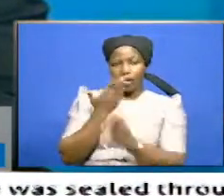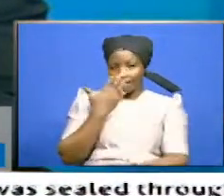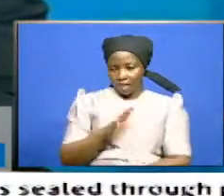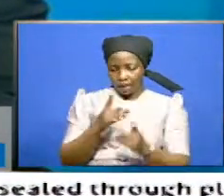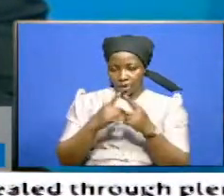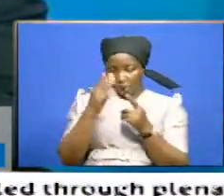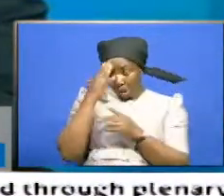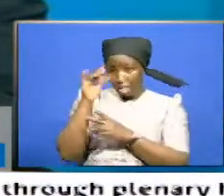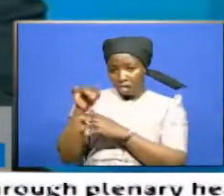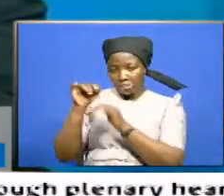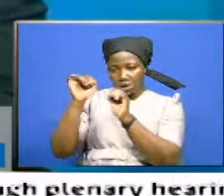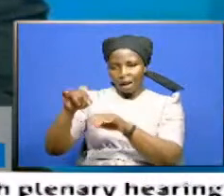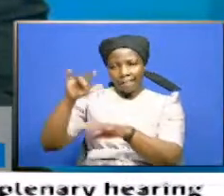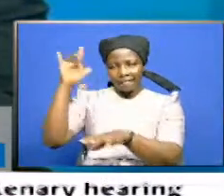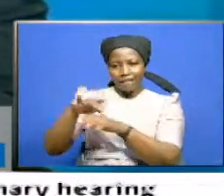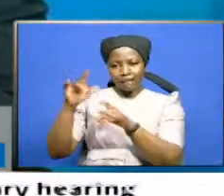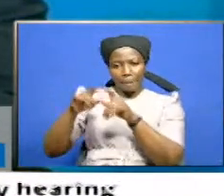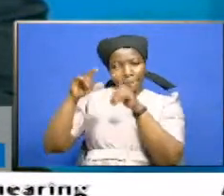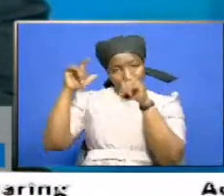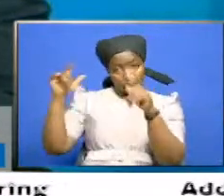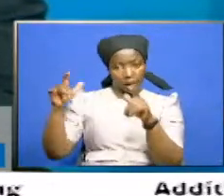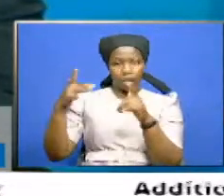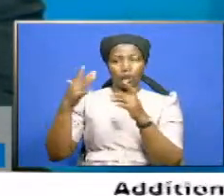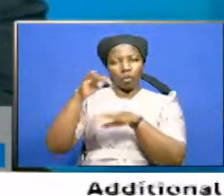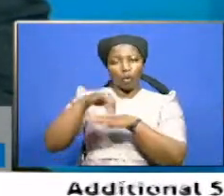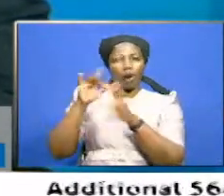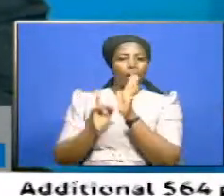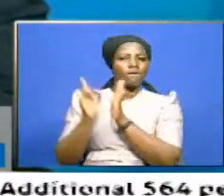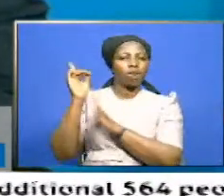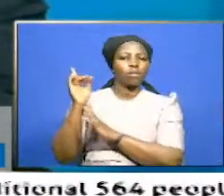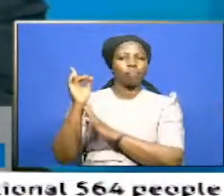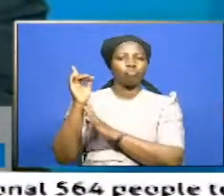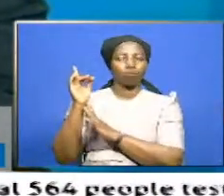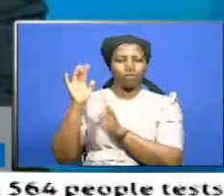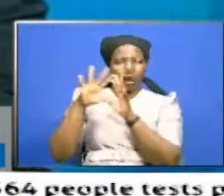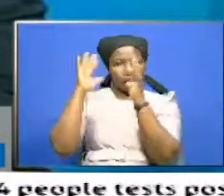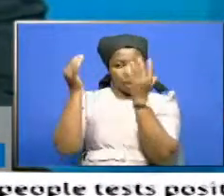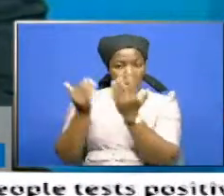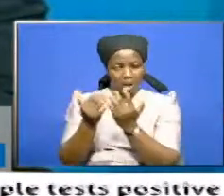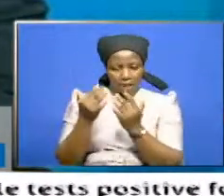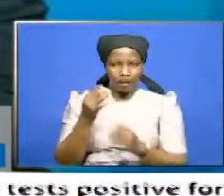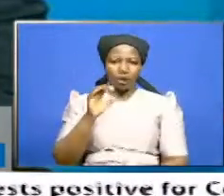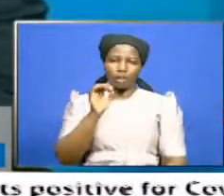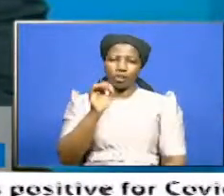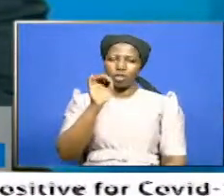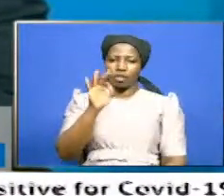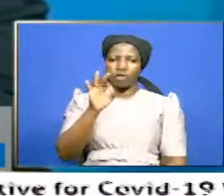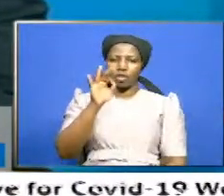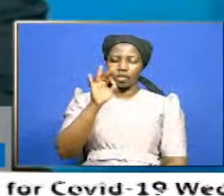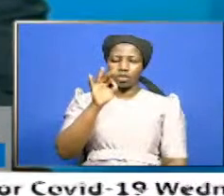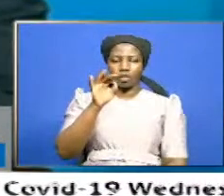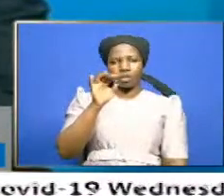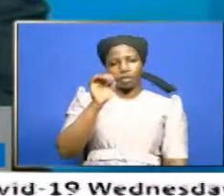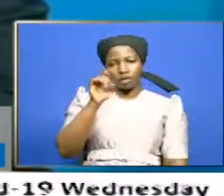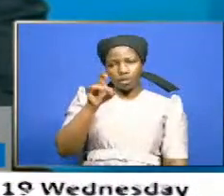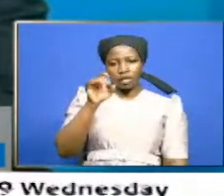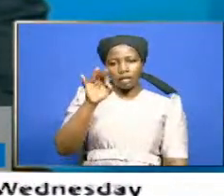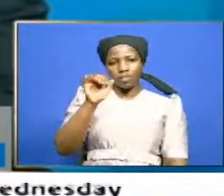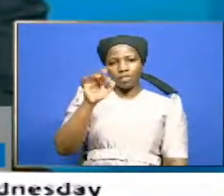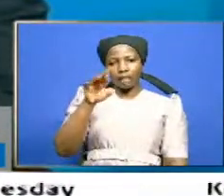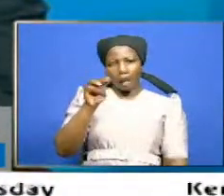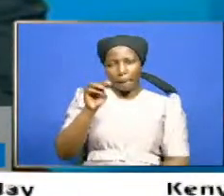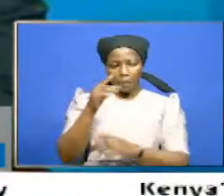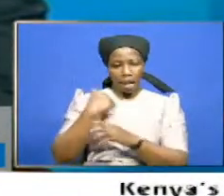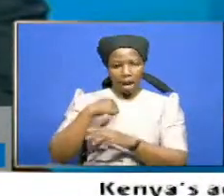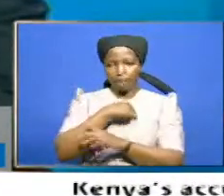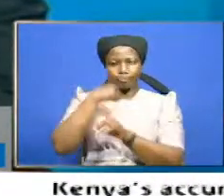huge implications on development globally. So I think as Oxfam, we are advocating for the global solidarity